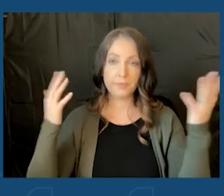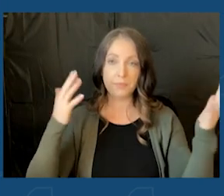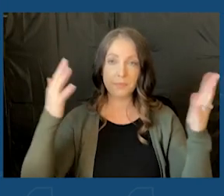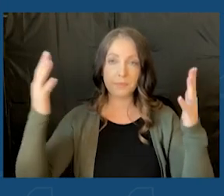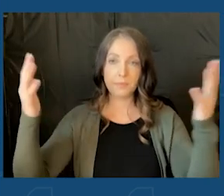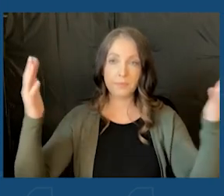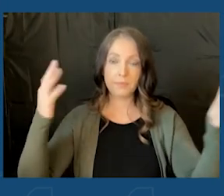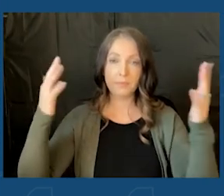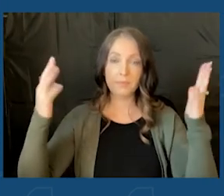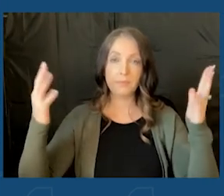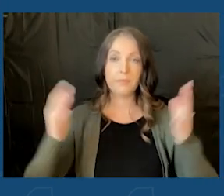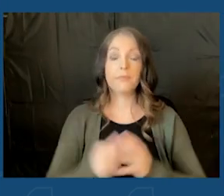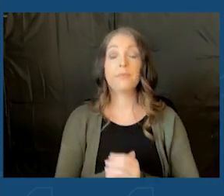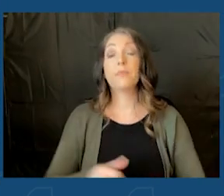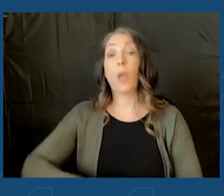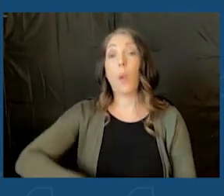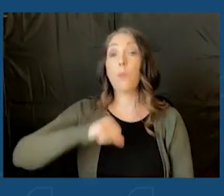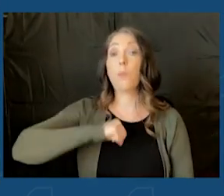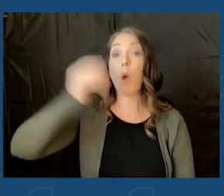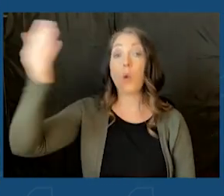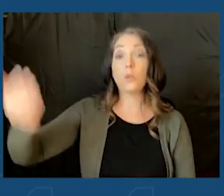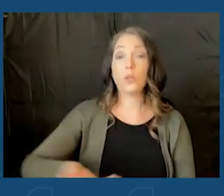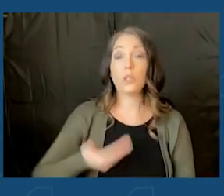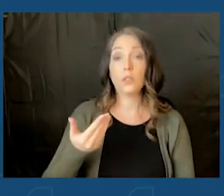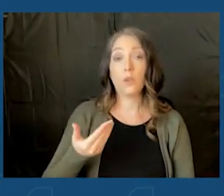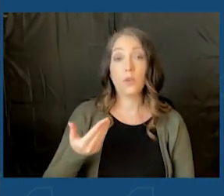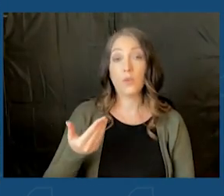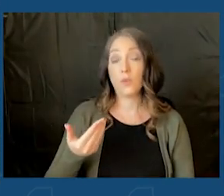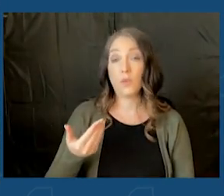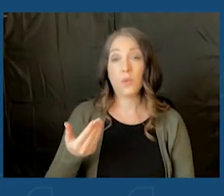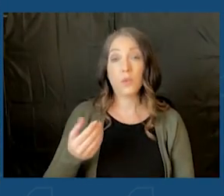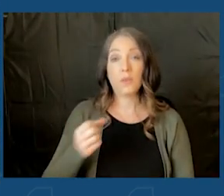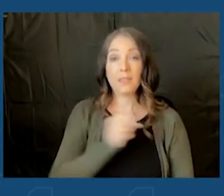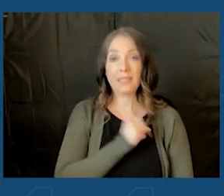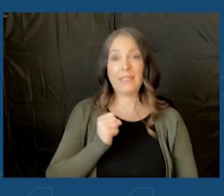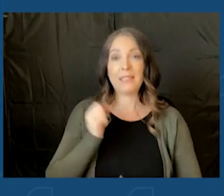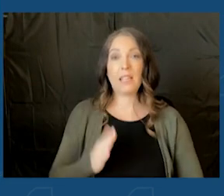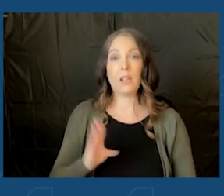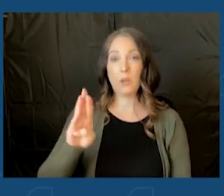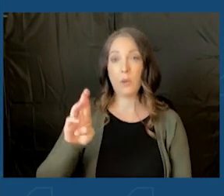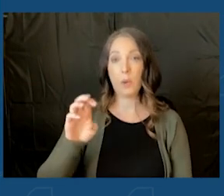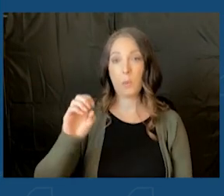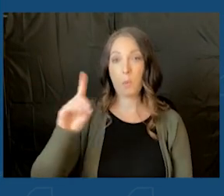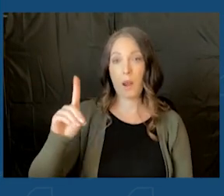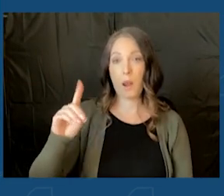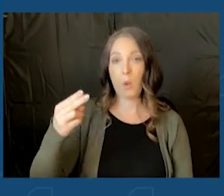I'm proud to introduce great champion, Senator Brad Hoyleman.